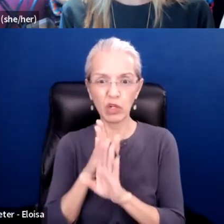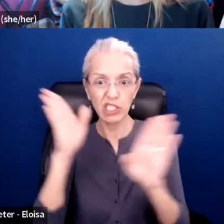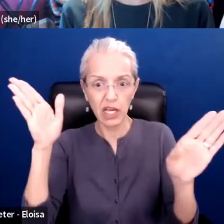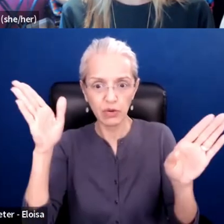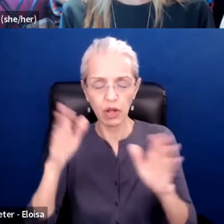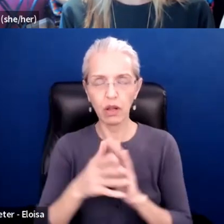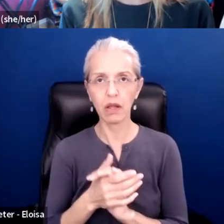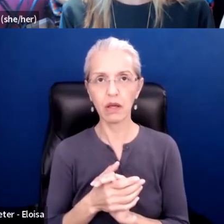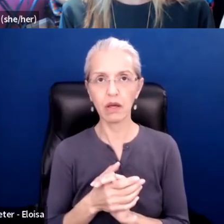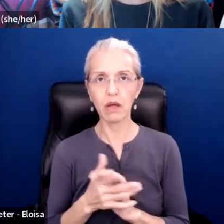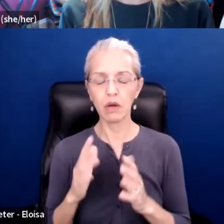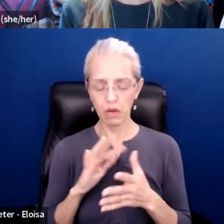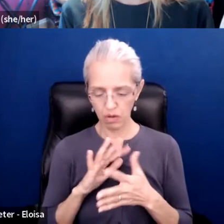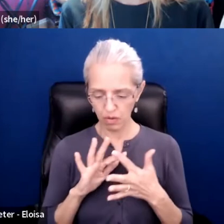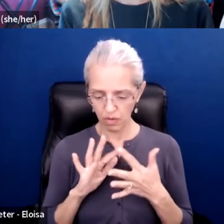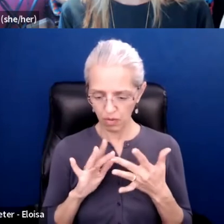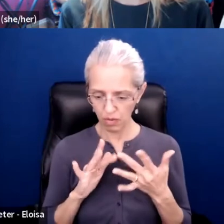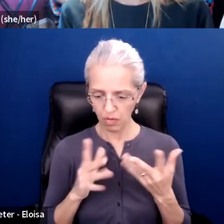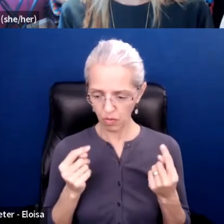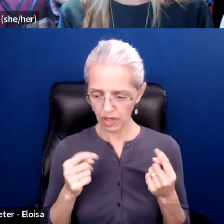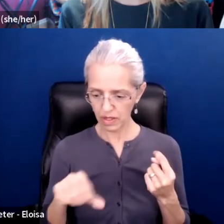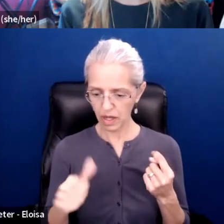Let's see, what other things can I note?